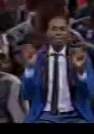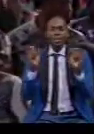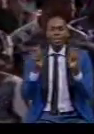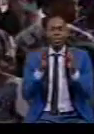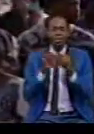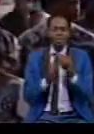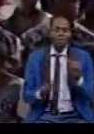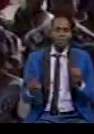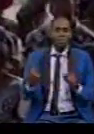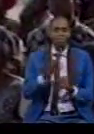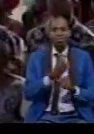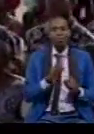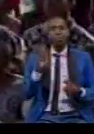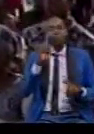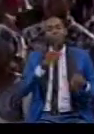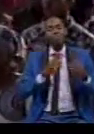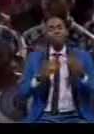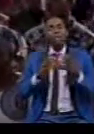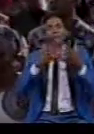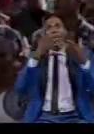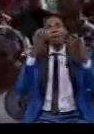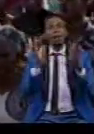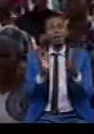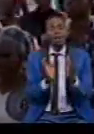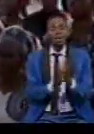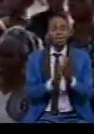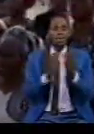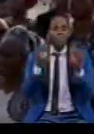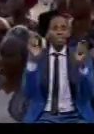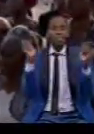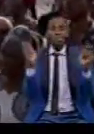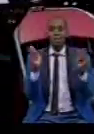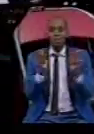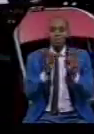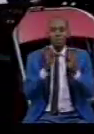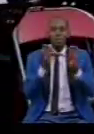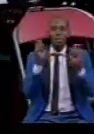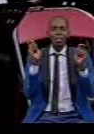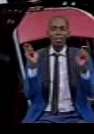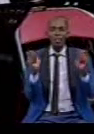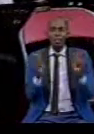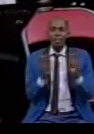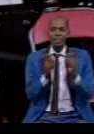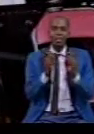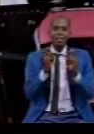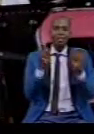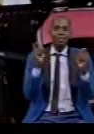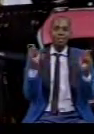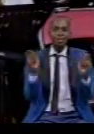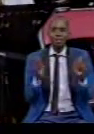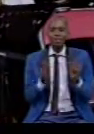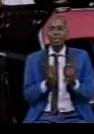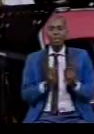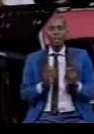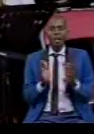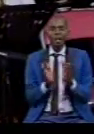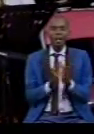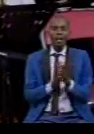every temptation. Do as they have asked you in Jesus' name.